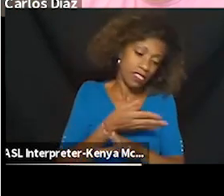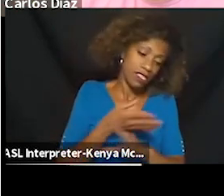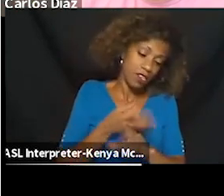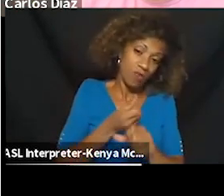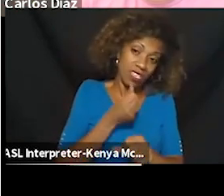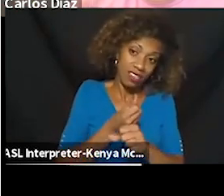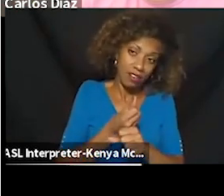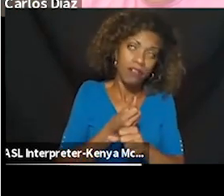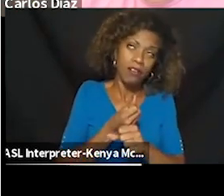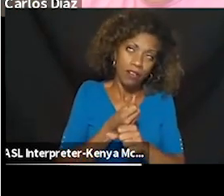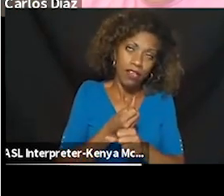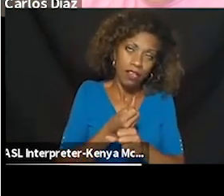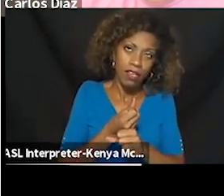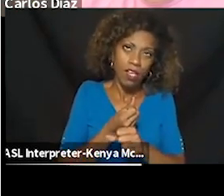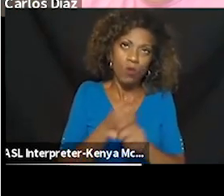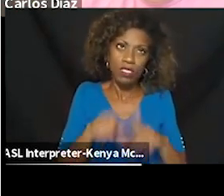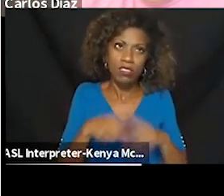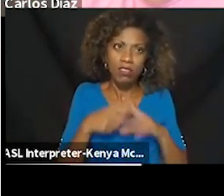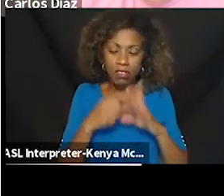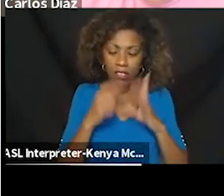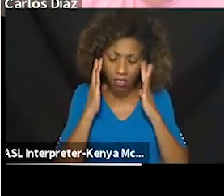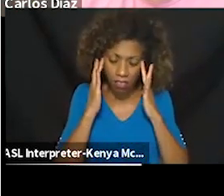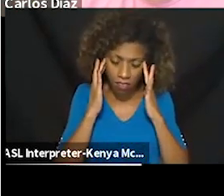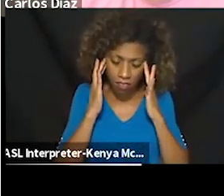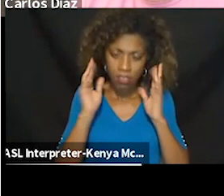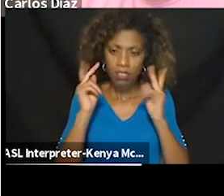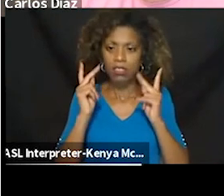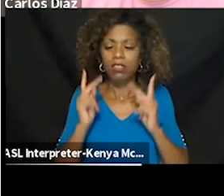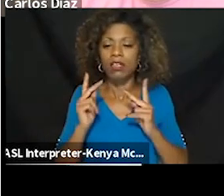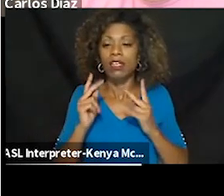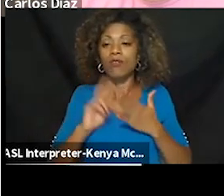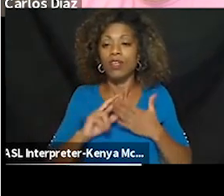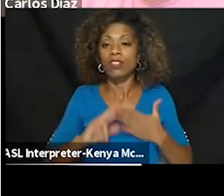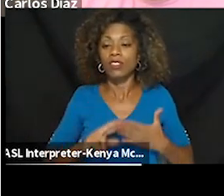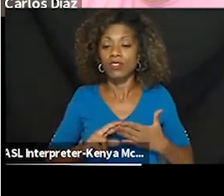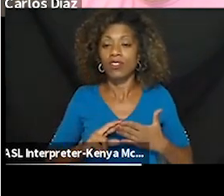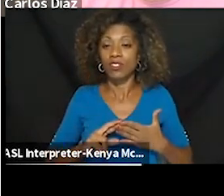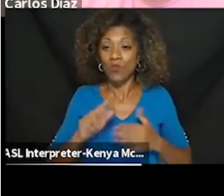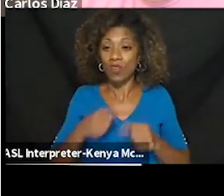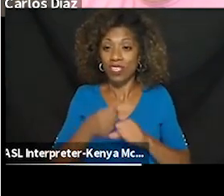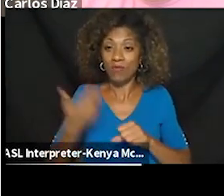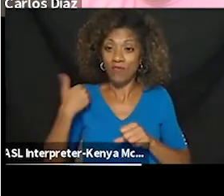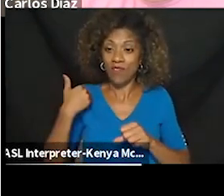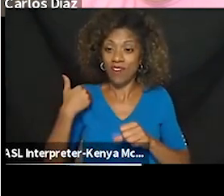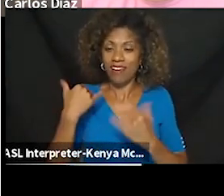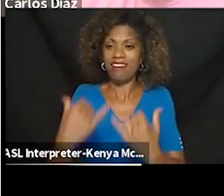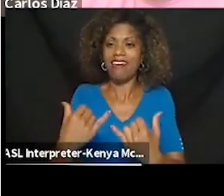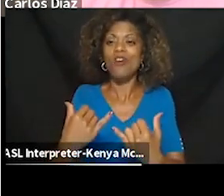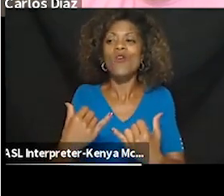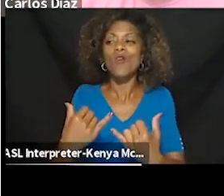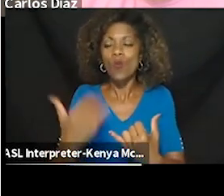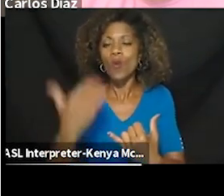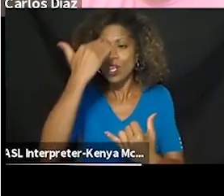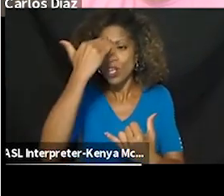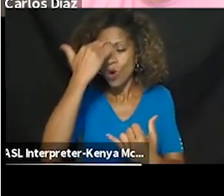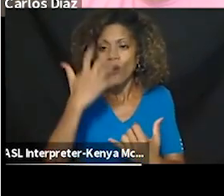from now when we embarked on a lot of this research, we now know a whole lot more on what works communications-wise